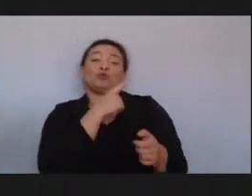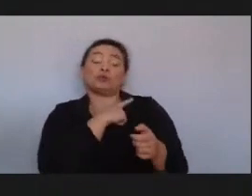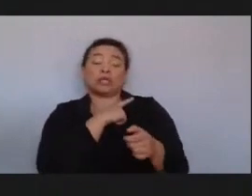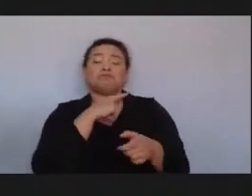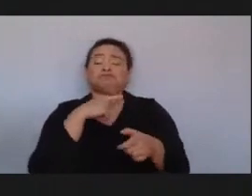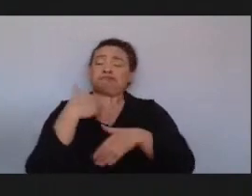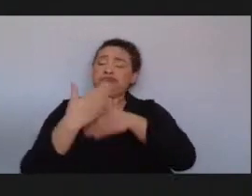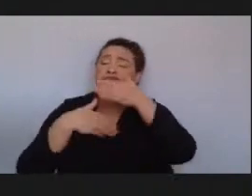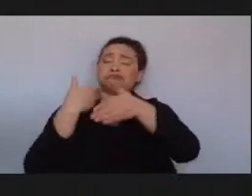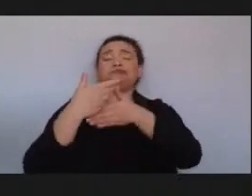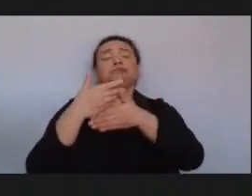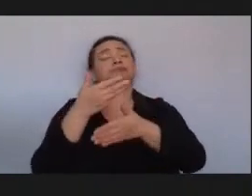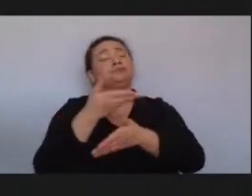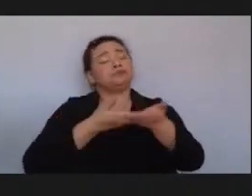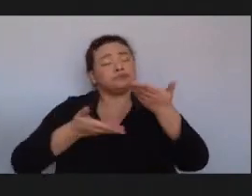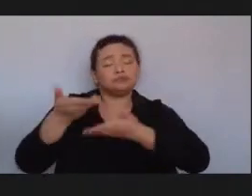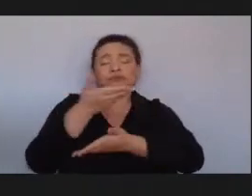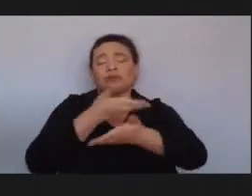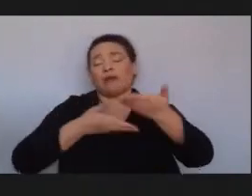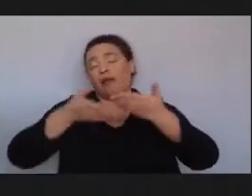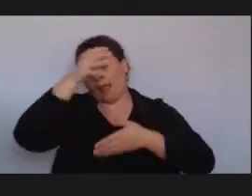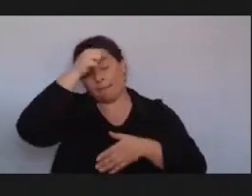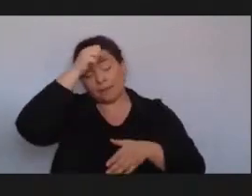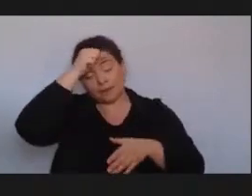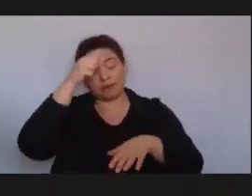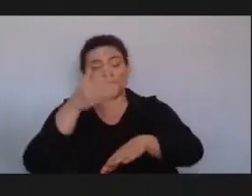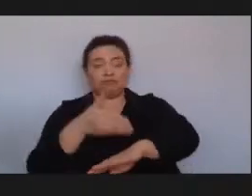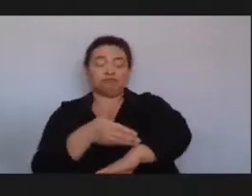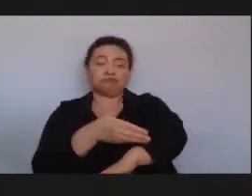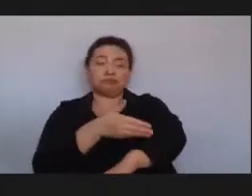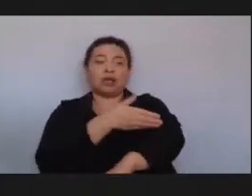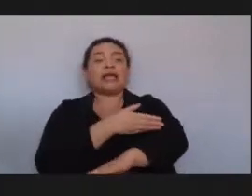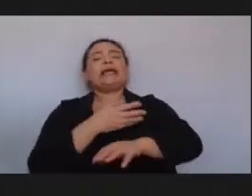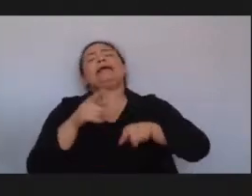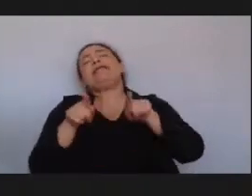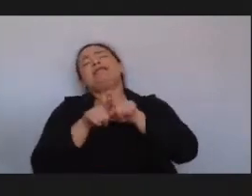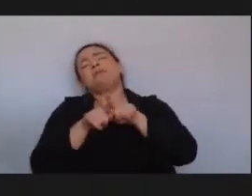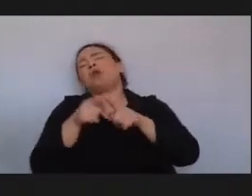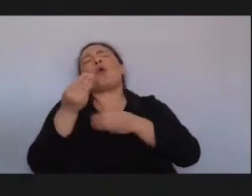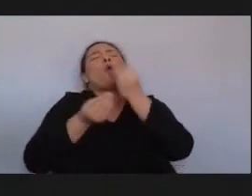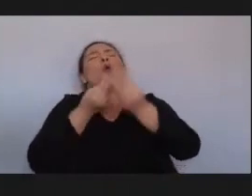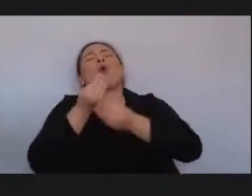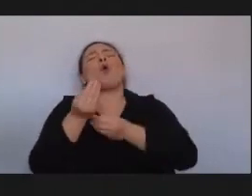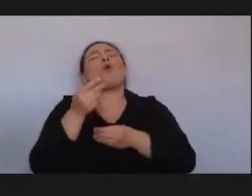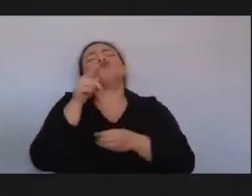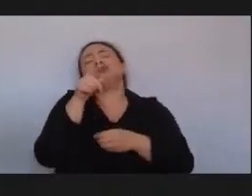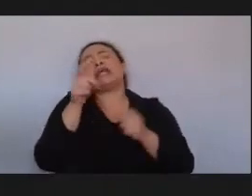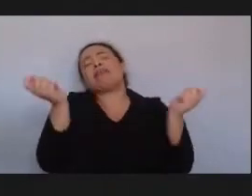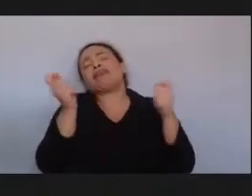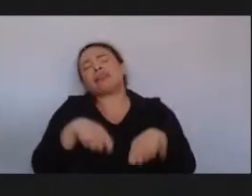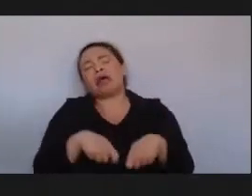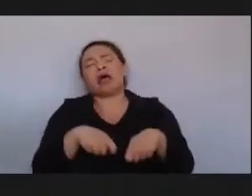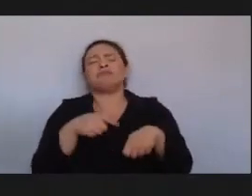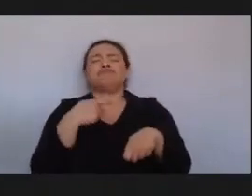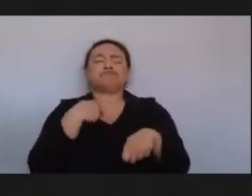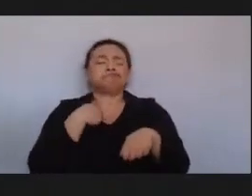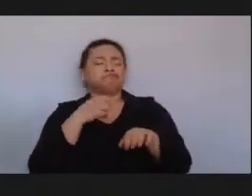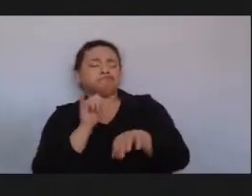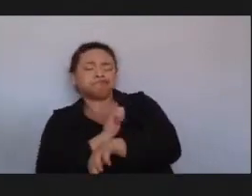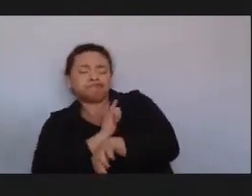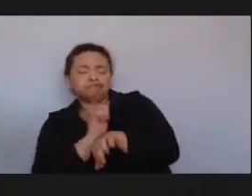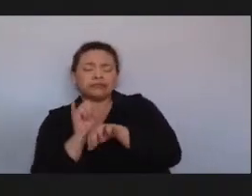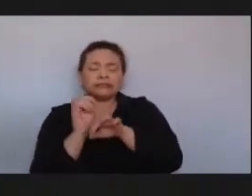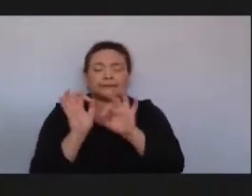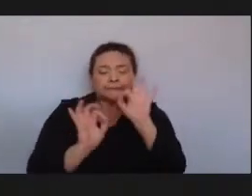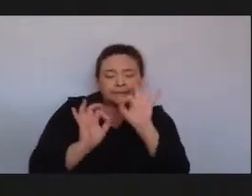then create a kind of pathway towards developing professionally. So